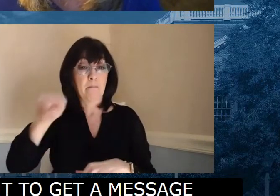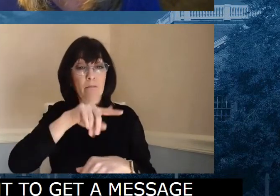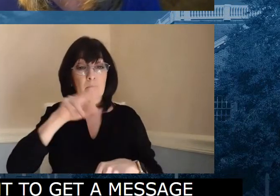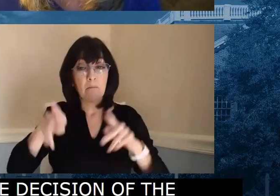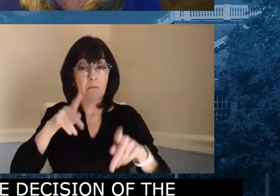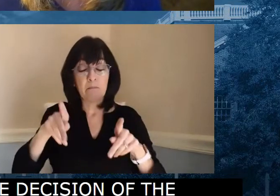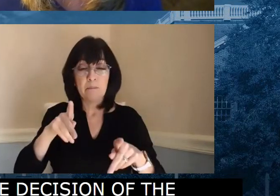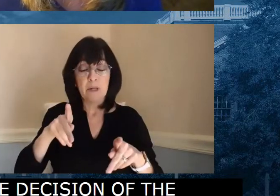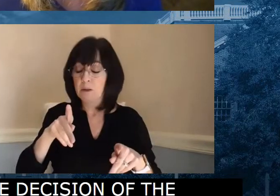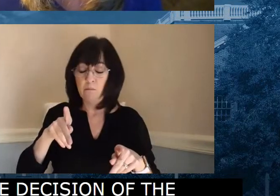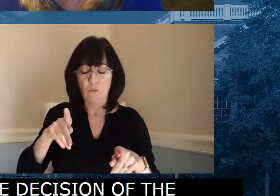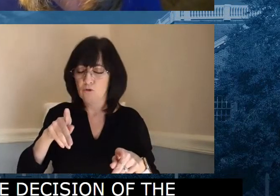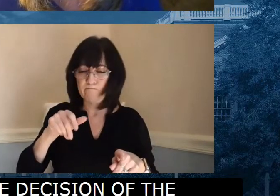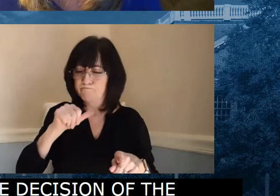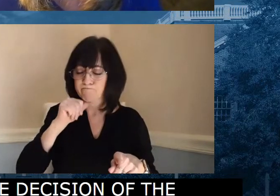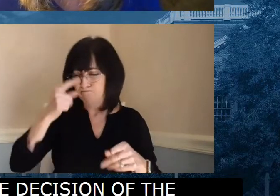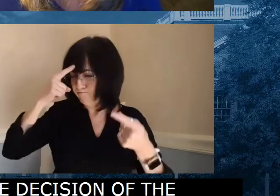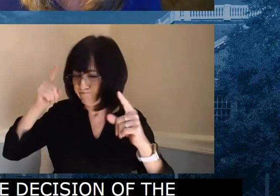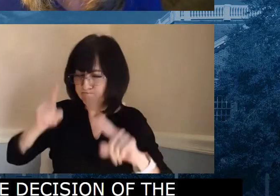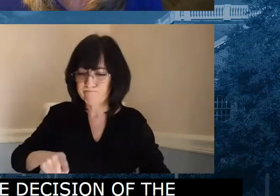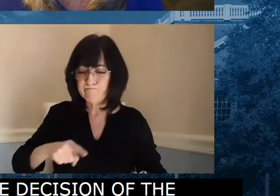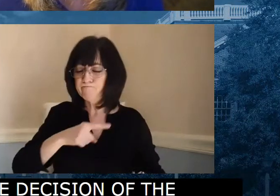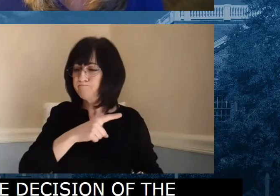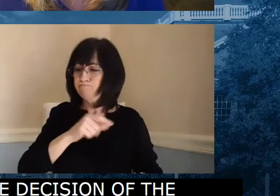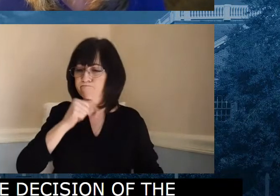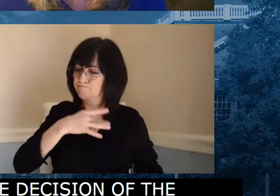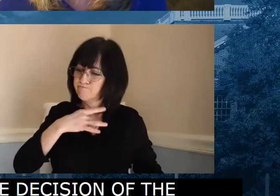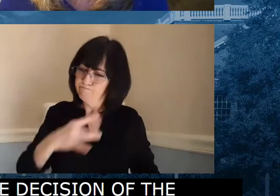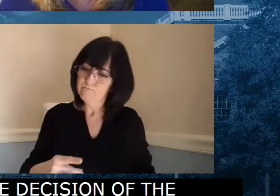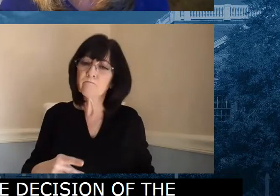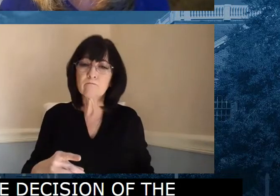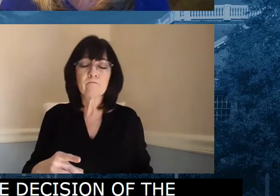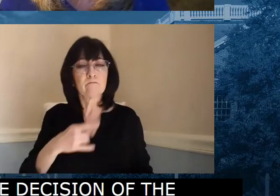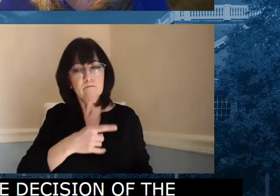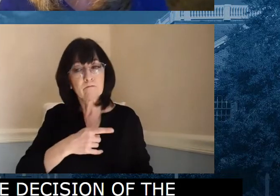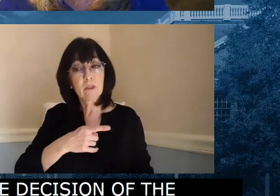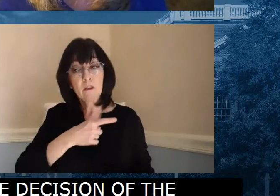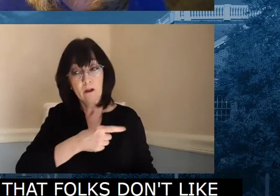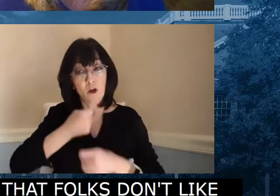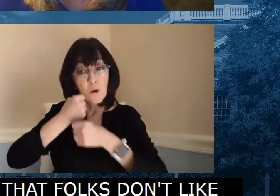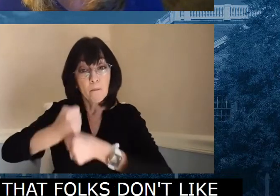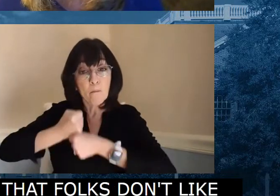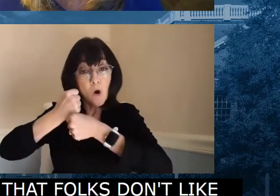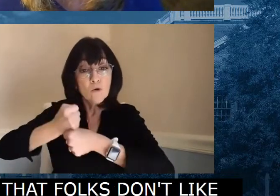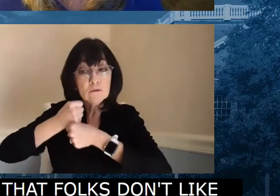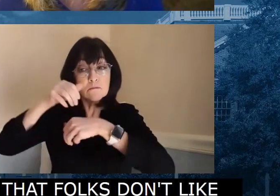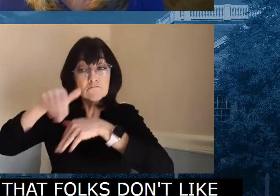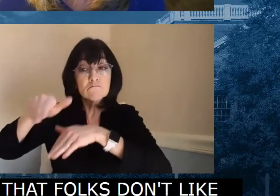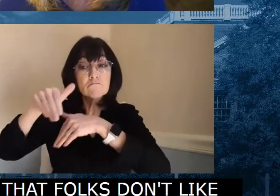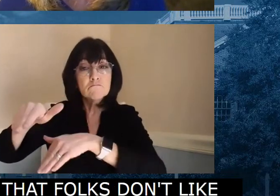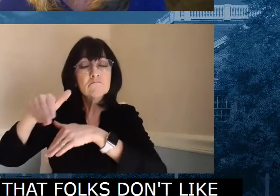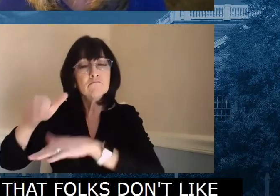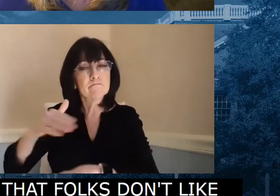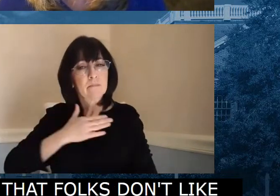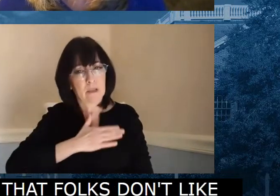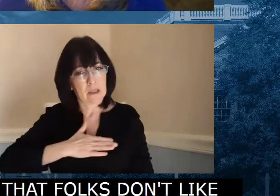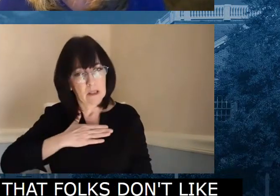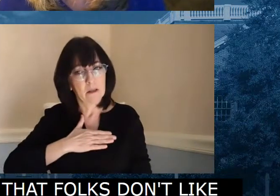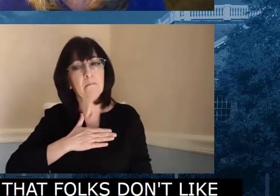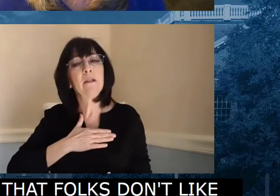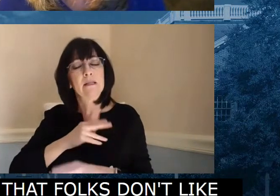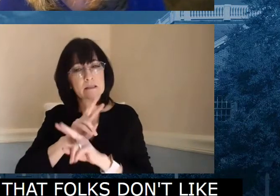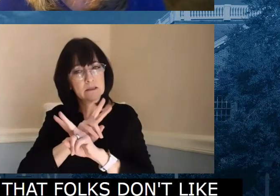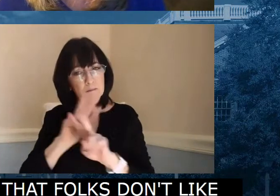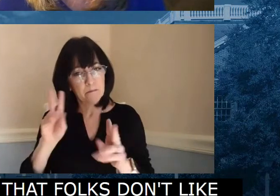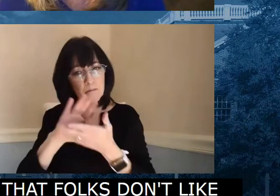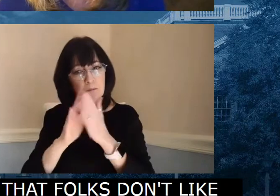protest peacefully. We did work hard last spring and summer to develop relationships with the